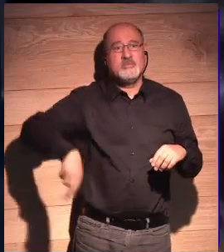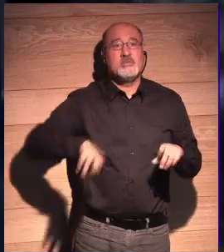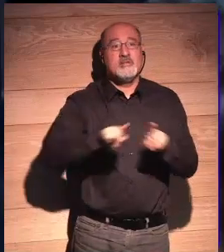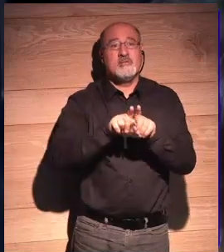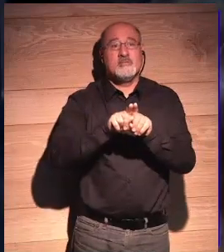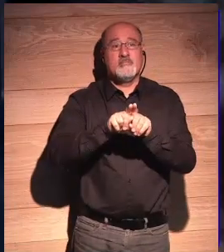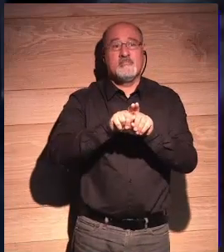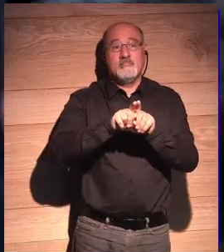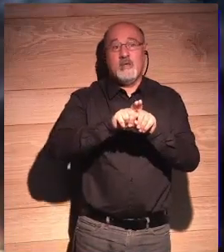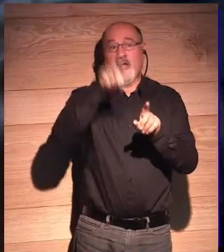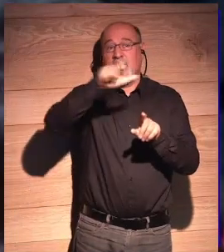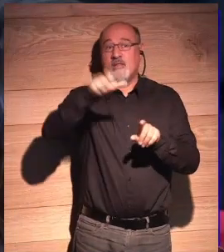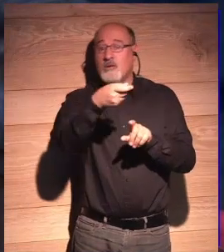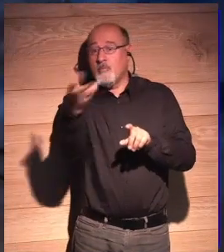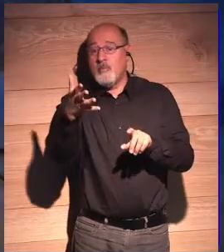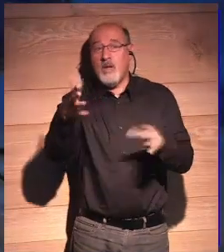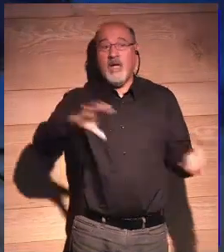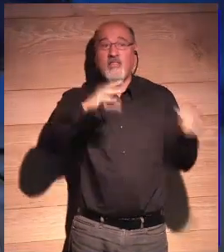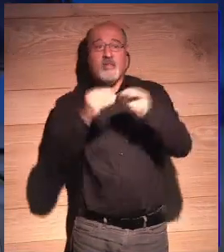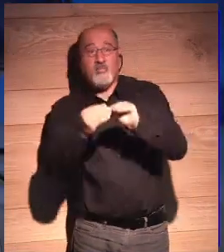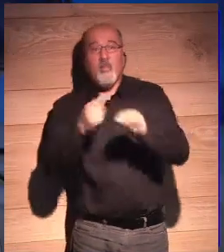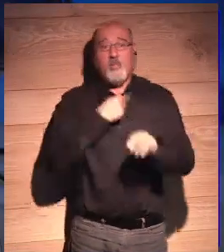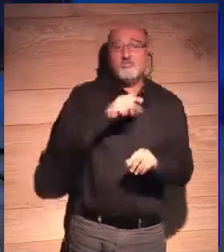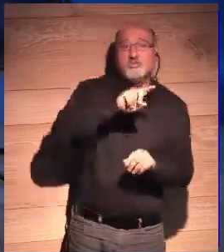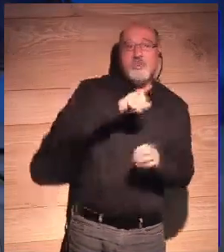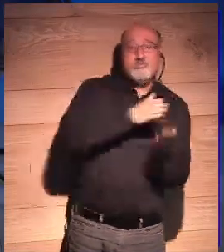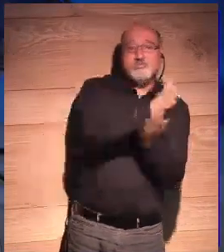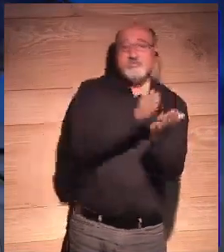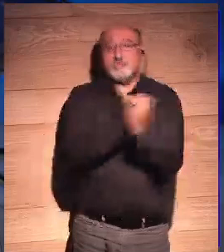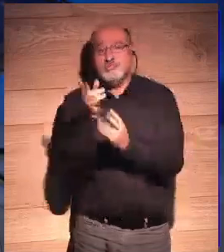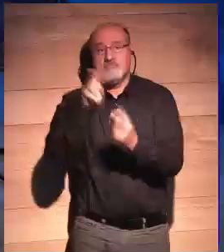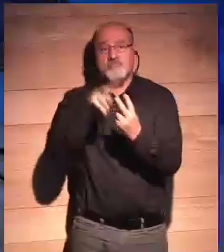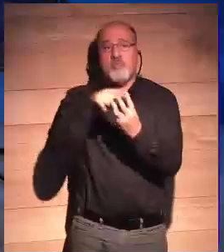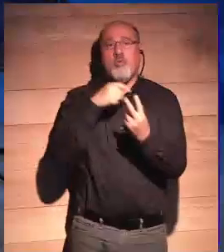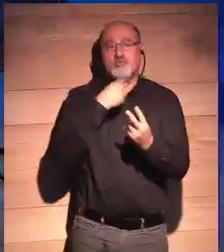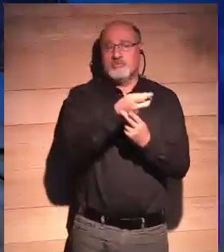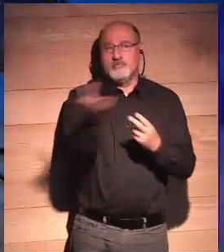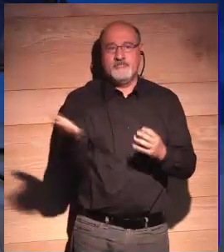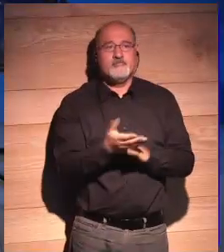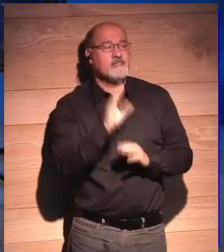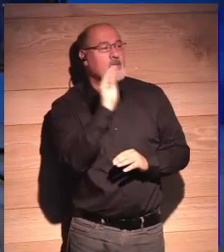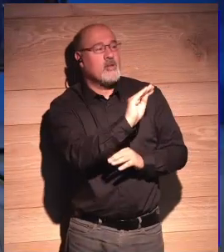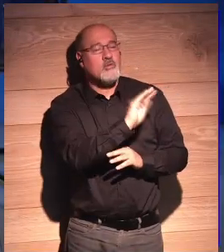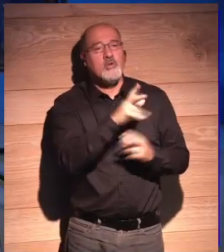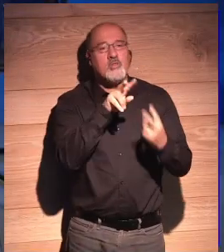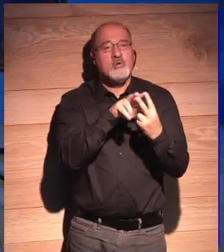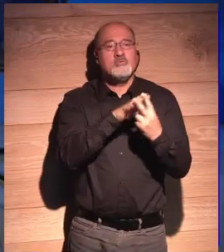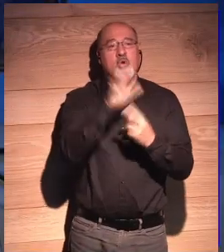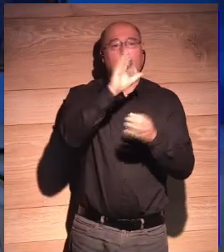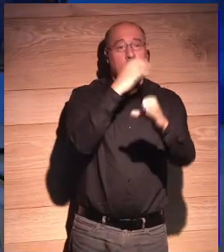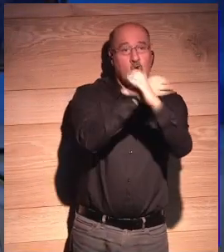Mm-hmm. ¿En tu caso? In your case, Nacho? A straight ¿Cómic o película?